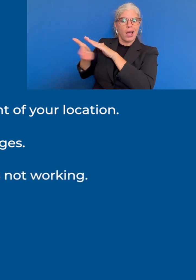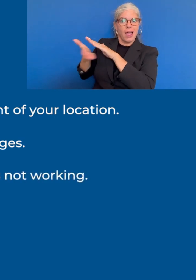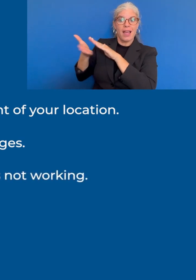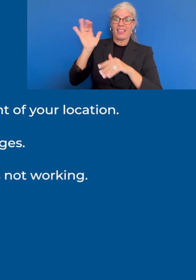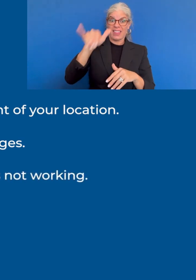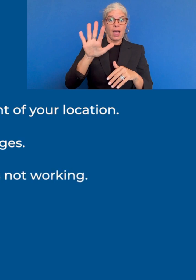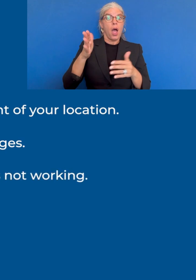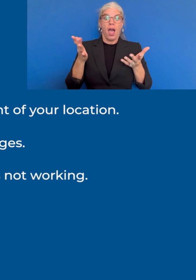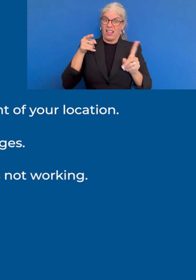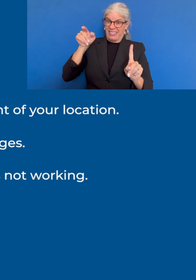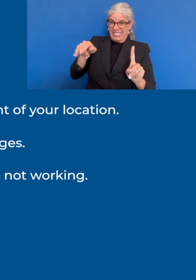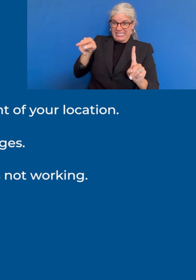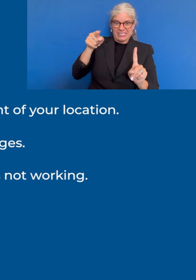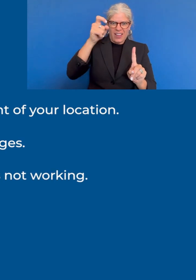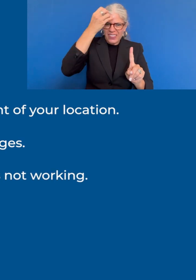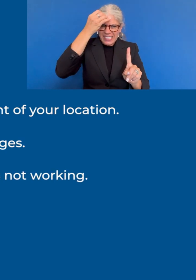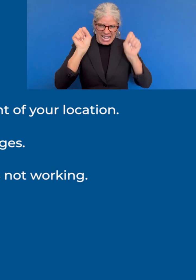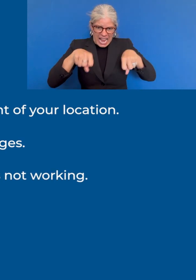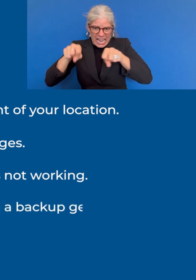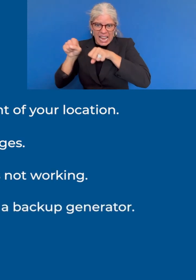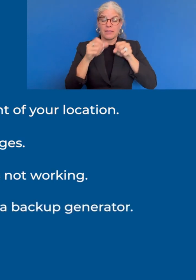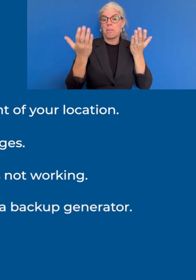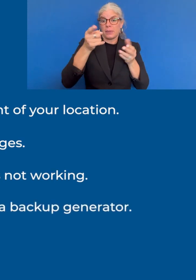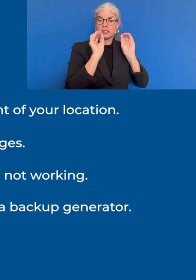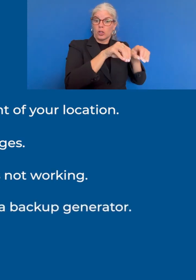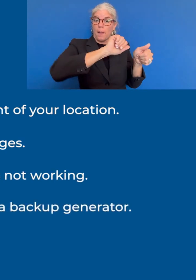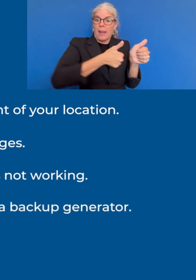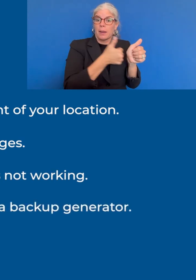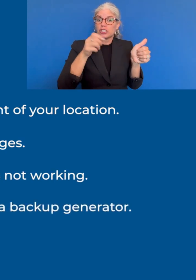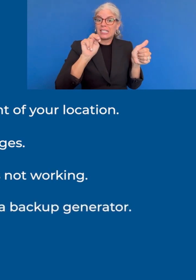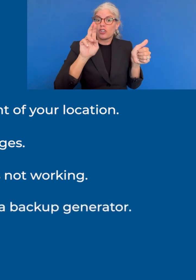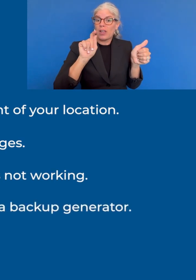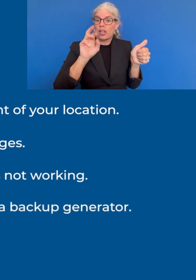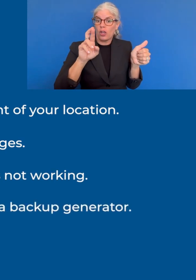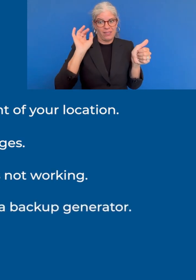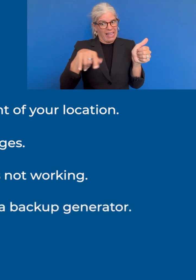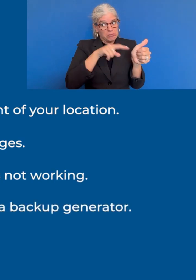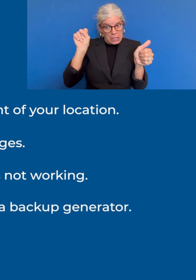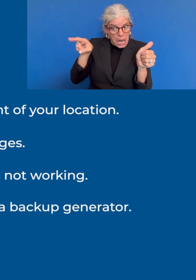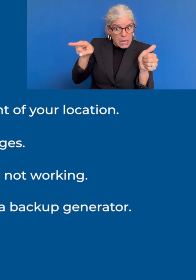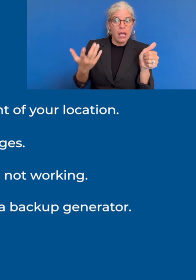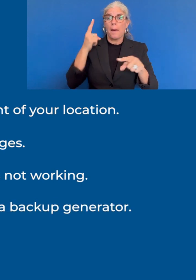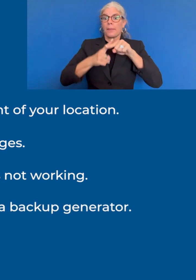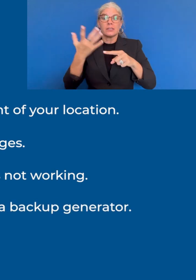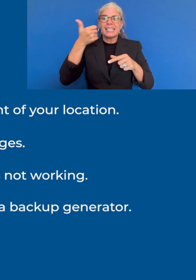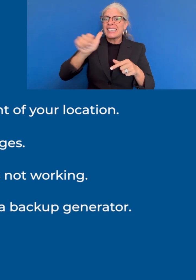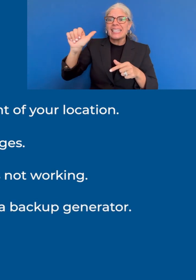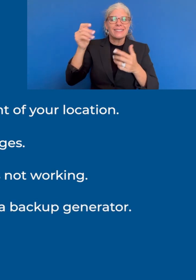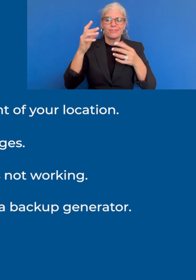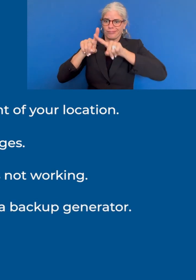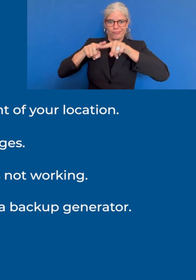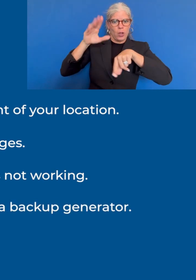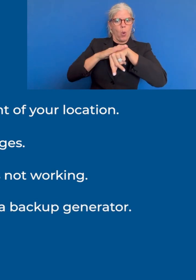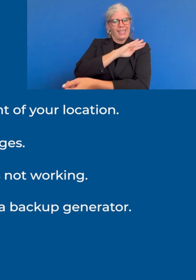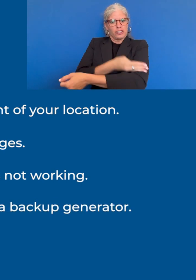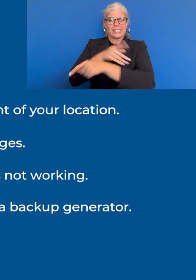potential inoperability of elevators. Additionally, the presence or feasibility of installing a backup generator should be explored, especially for those